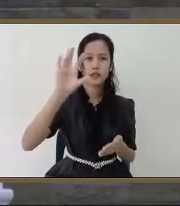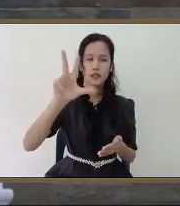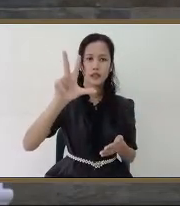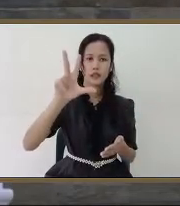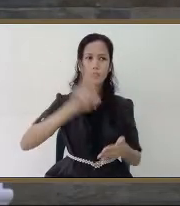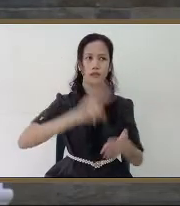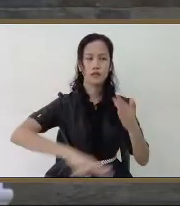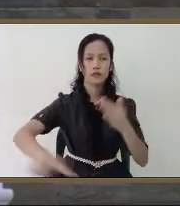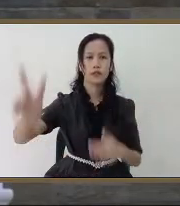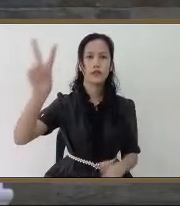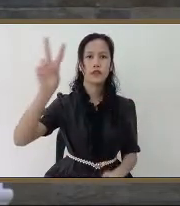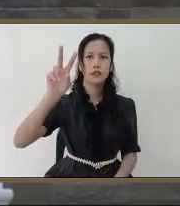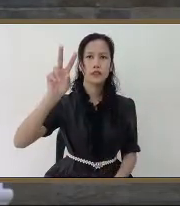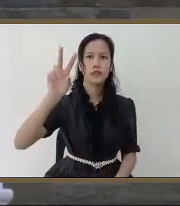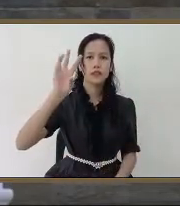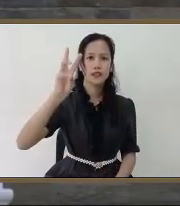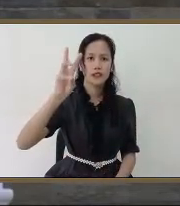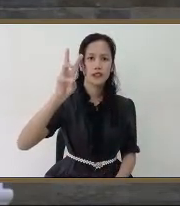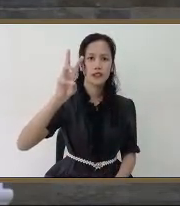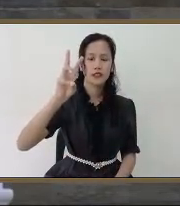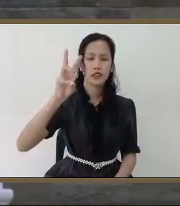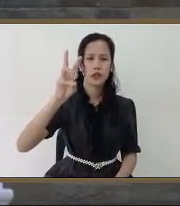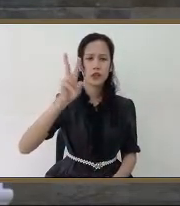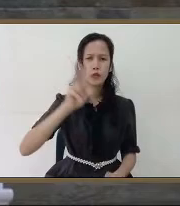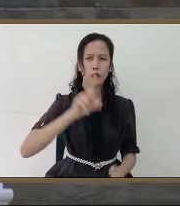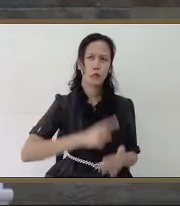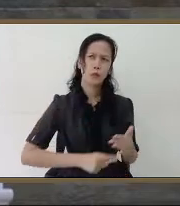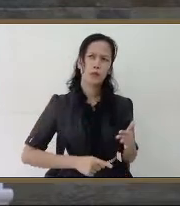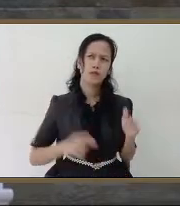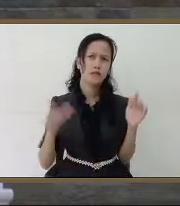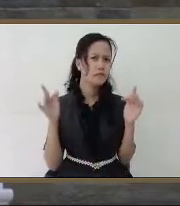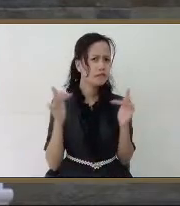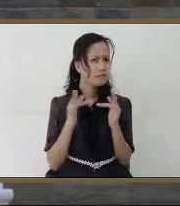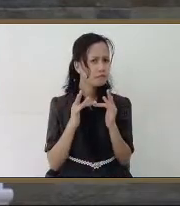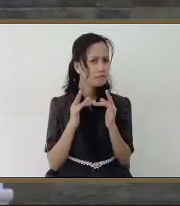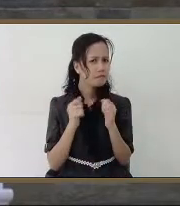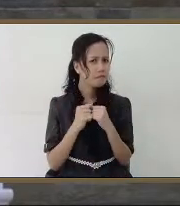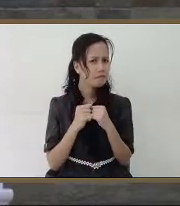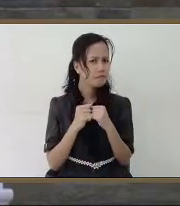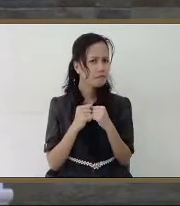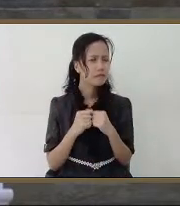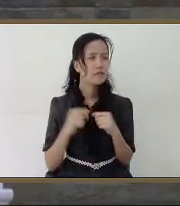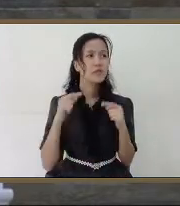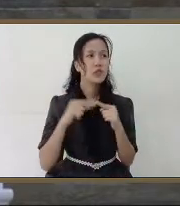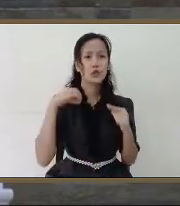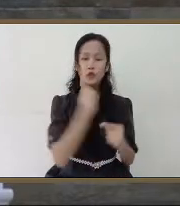natin. Ano na naman po ang ano niyan? Kahalintulad po niyan.